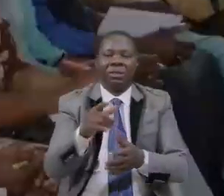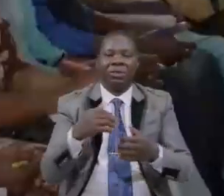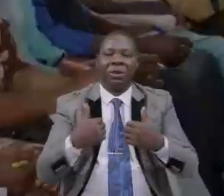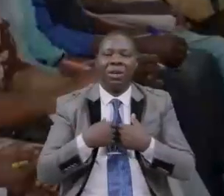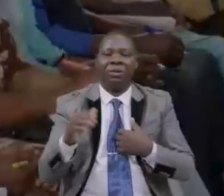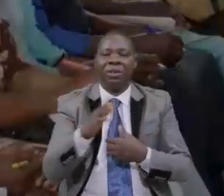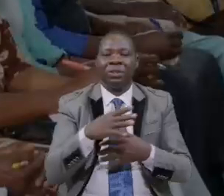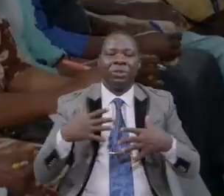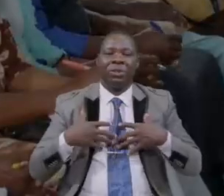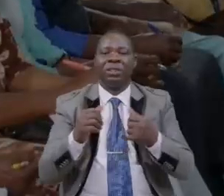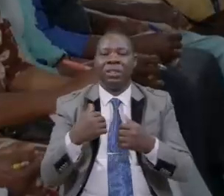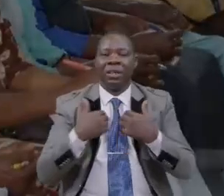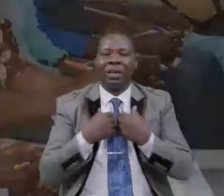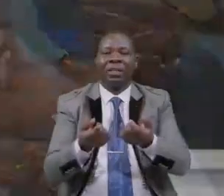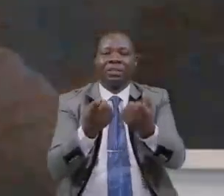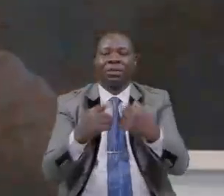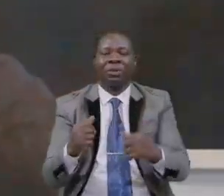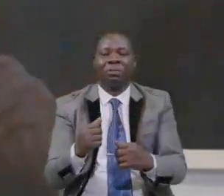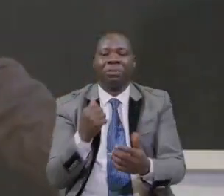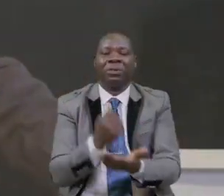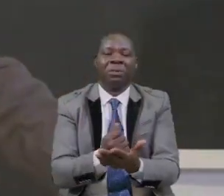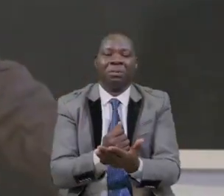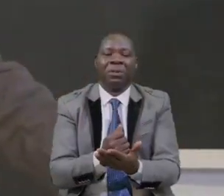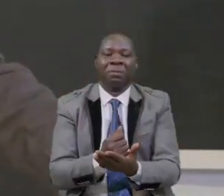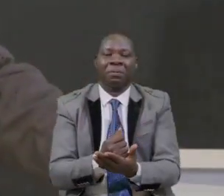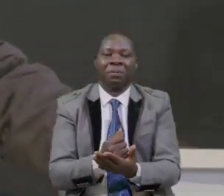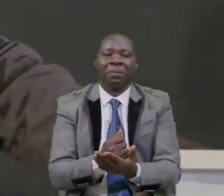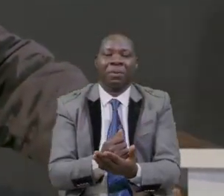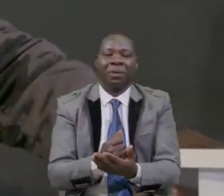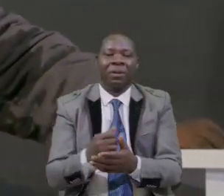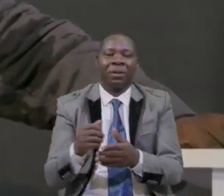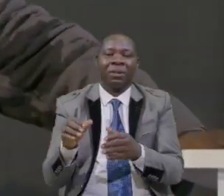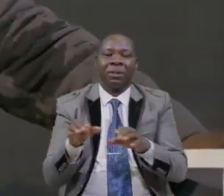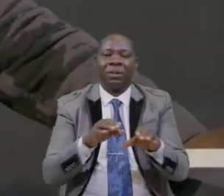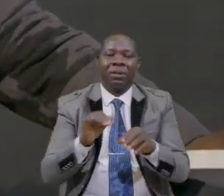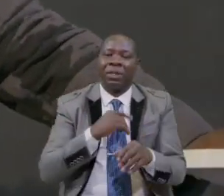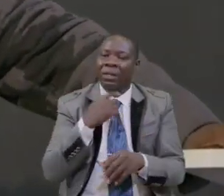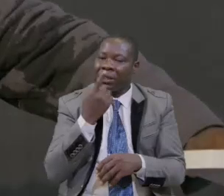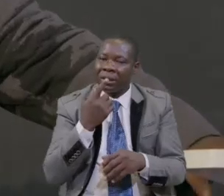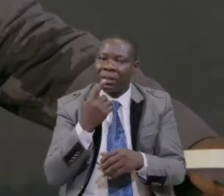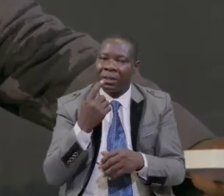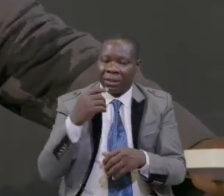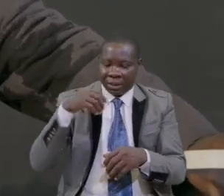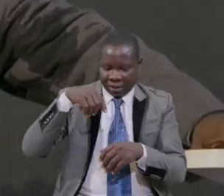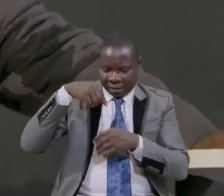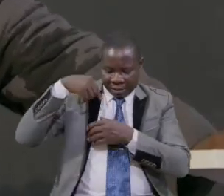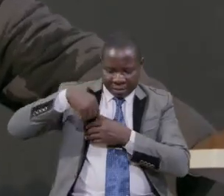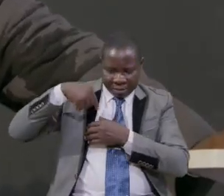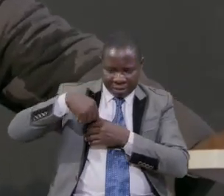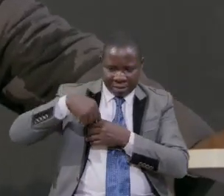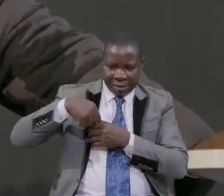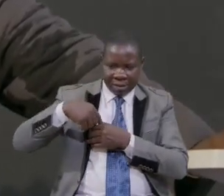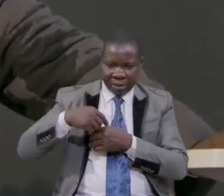come. Yeah. Did I say inside me that not today?